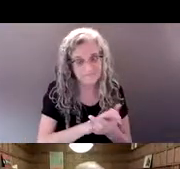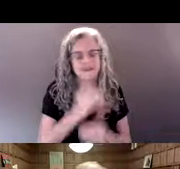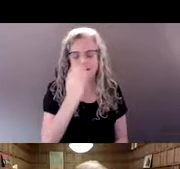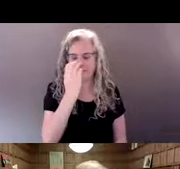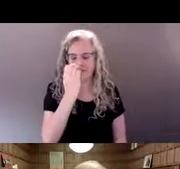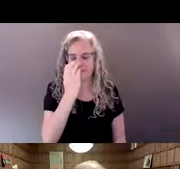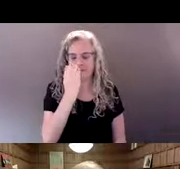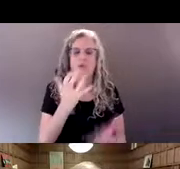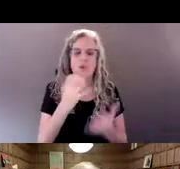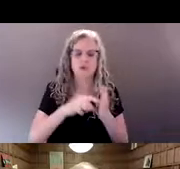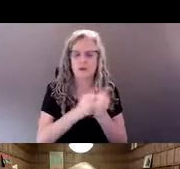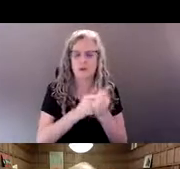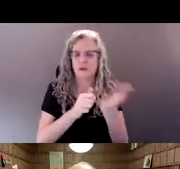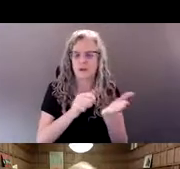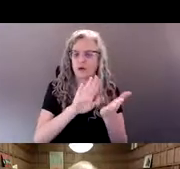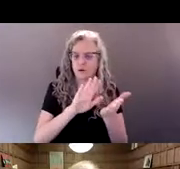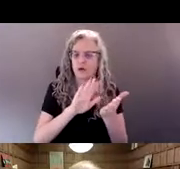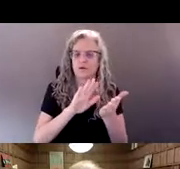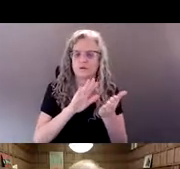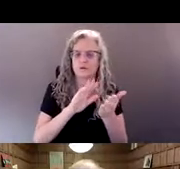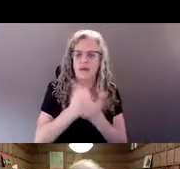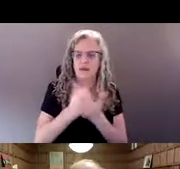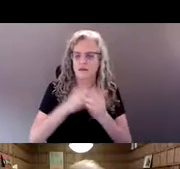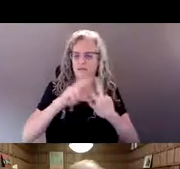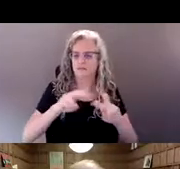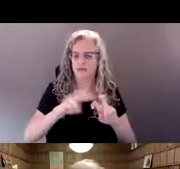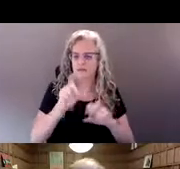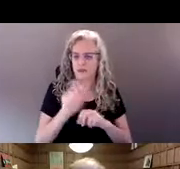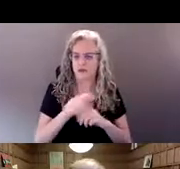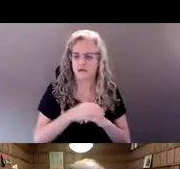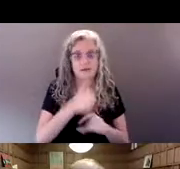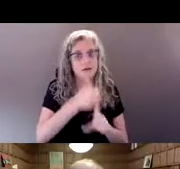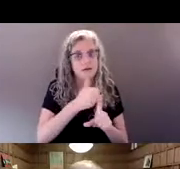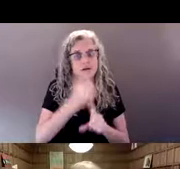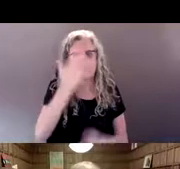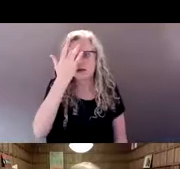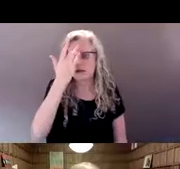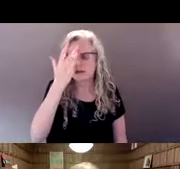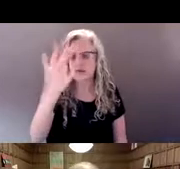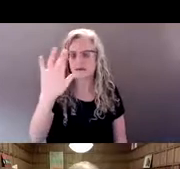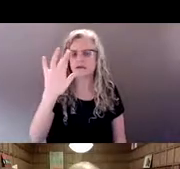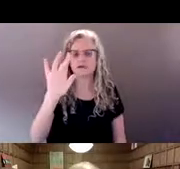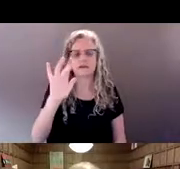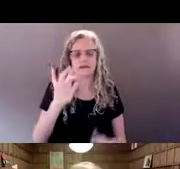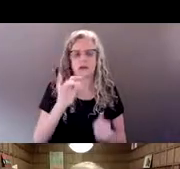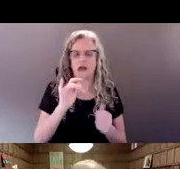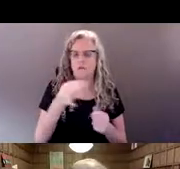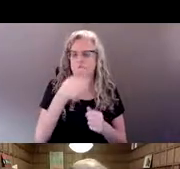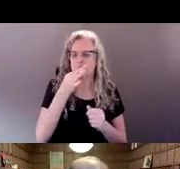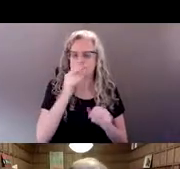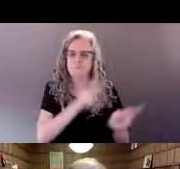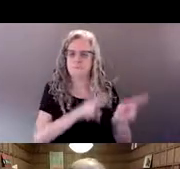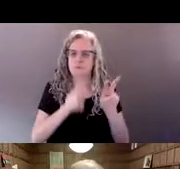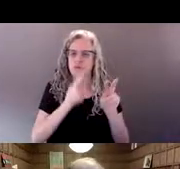question. First, she was an immensely intelligent and subtle observer, one of the greatest philosophers of